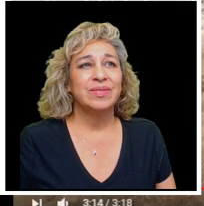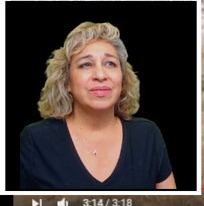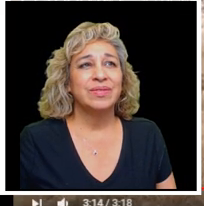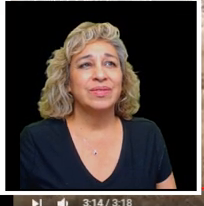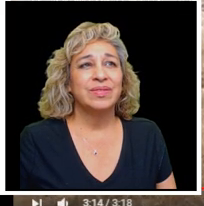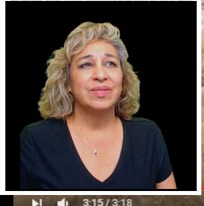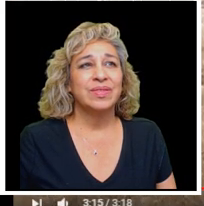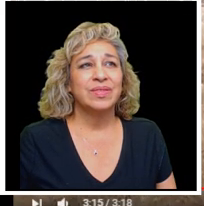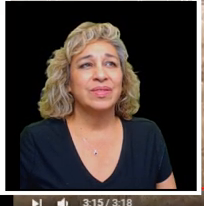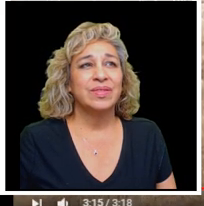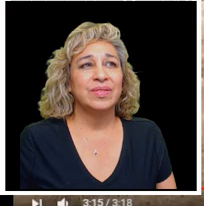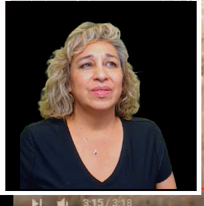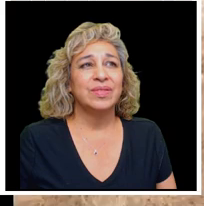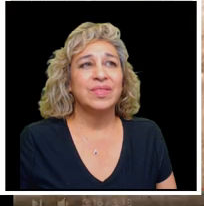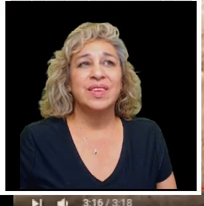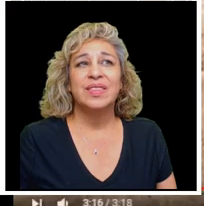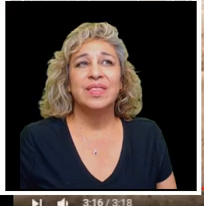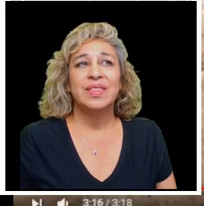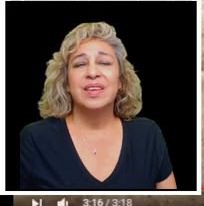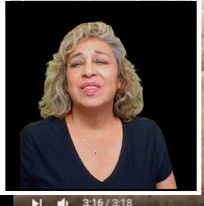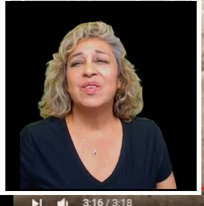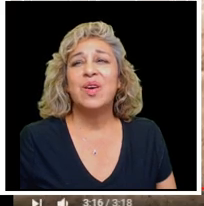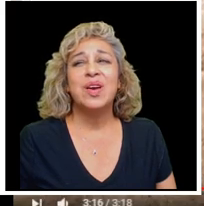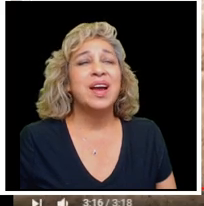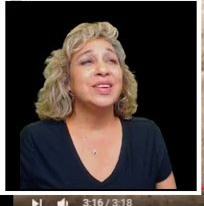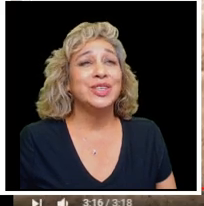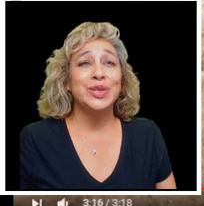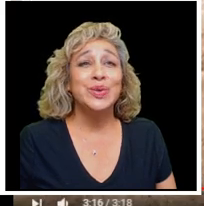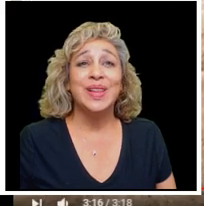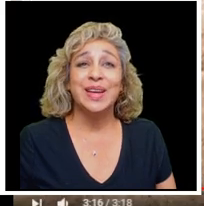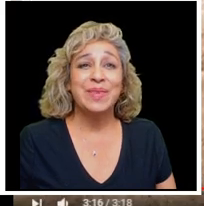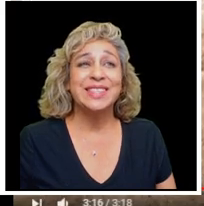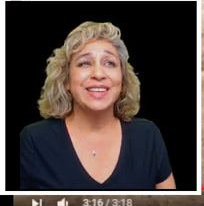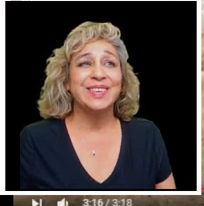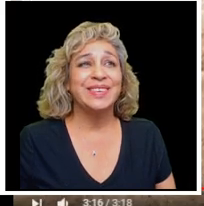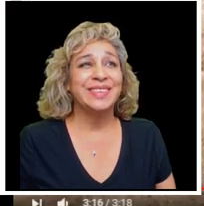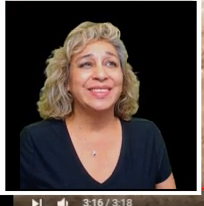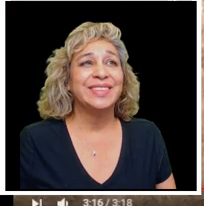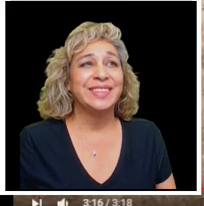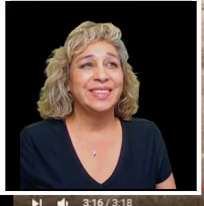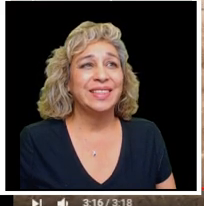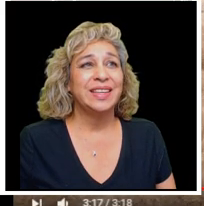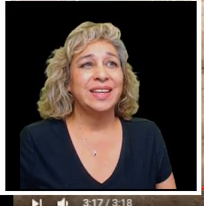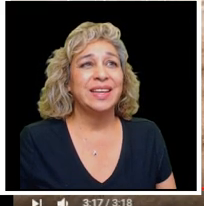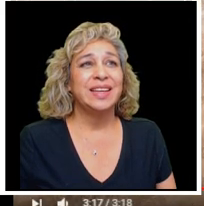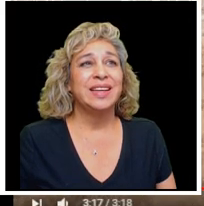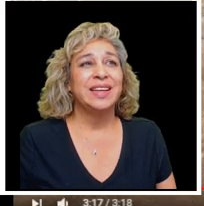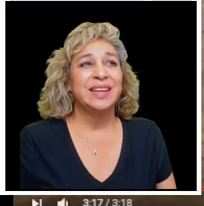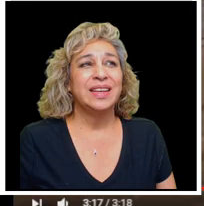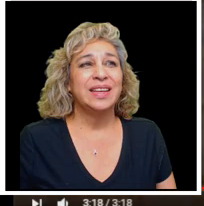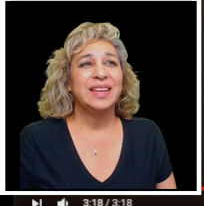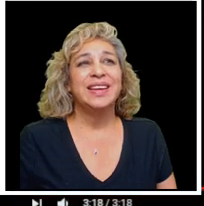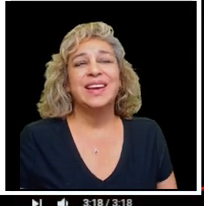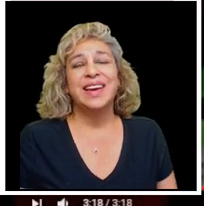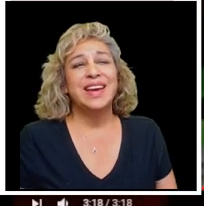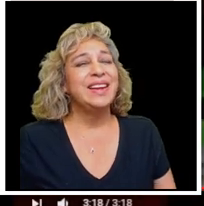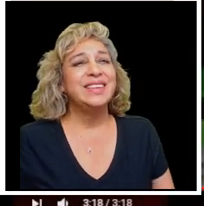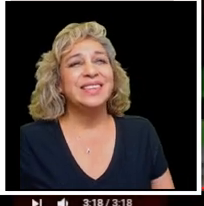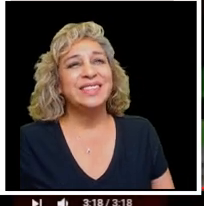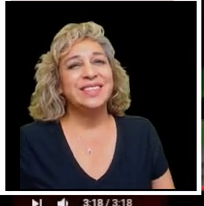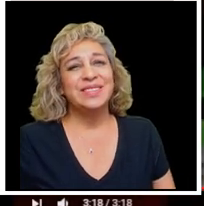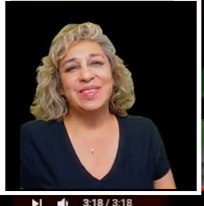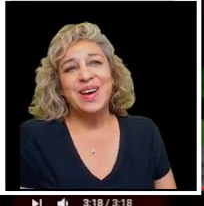naught anus no there are not two like Mexico yes and